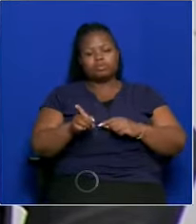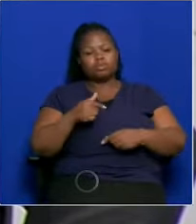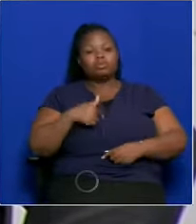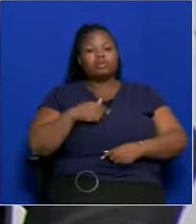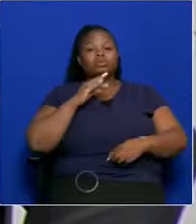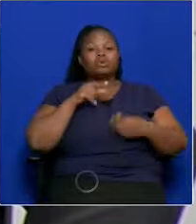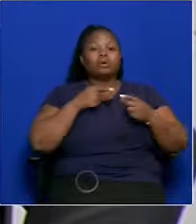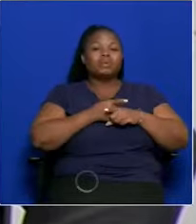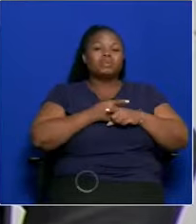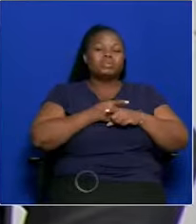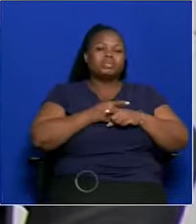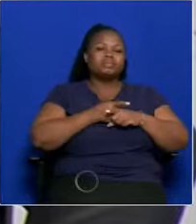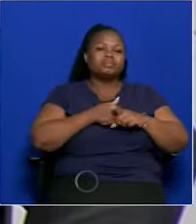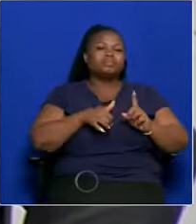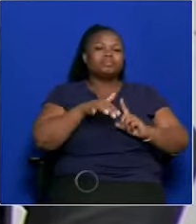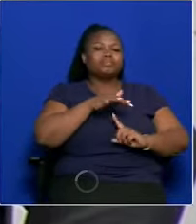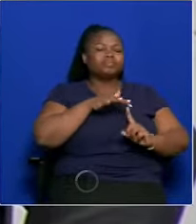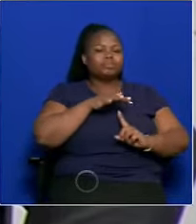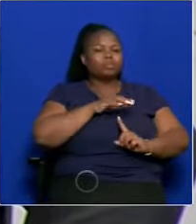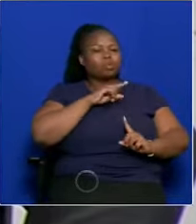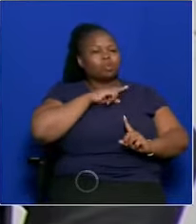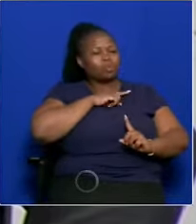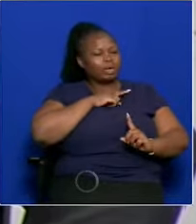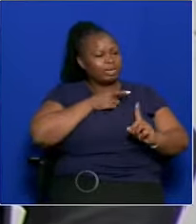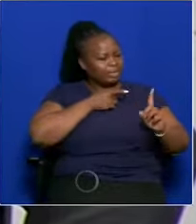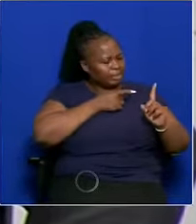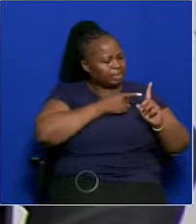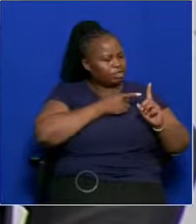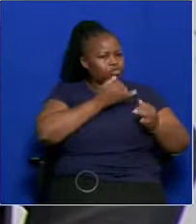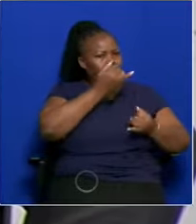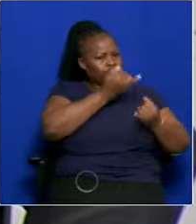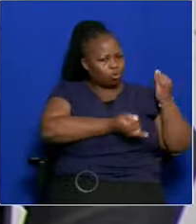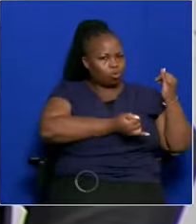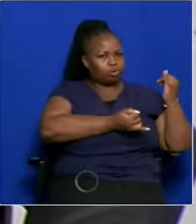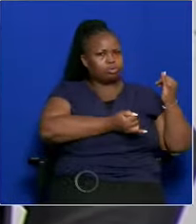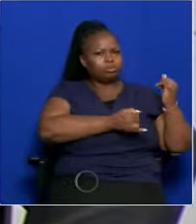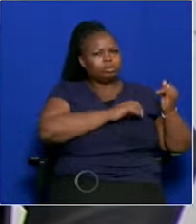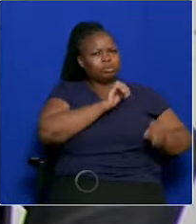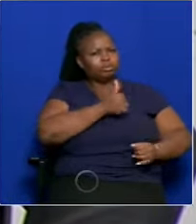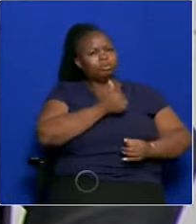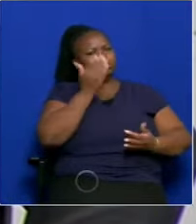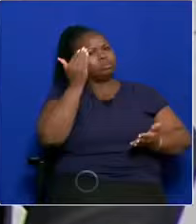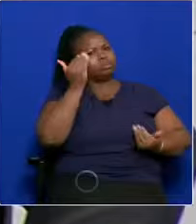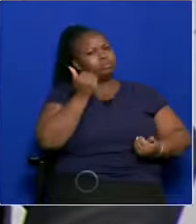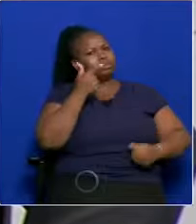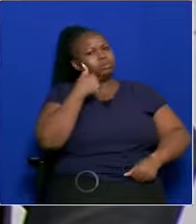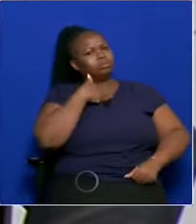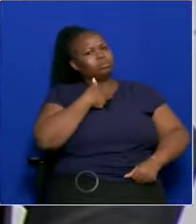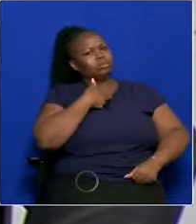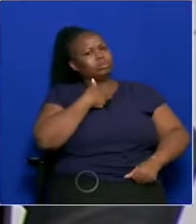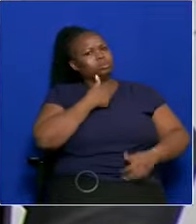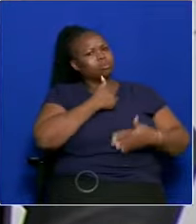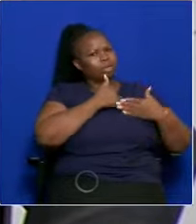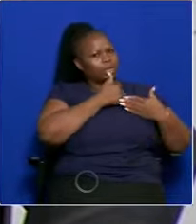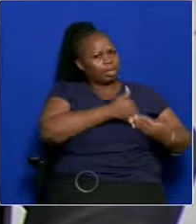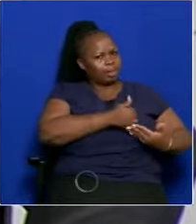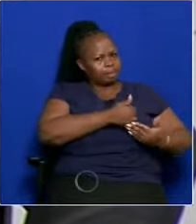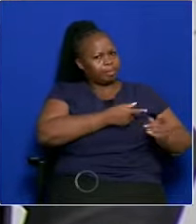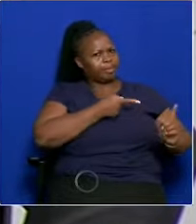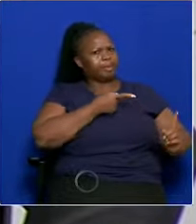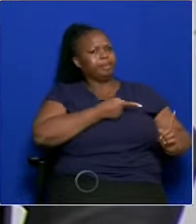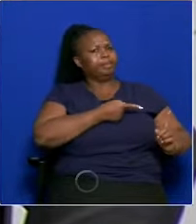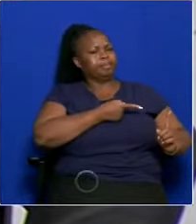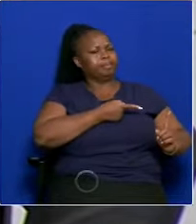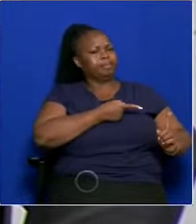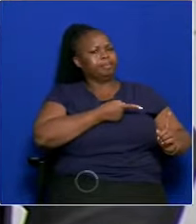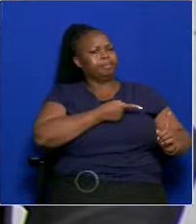where he's on the wrong, and then he expects me to assist him or to make sure that